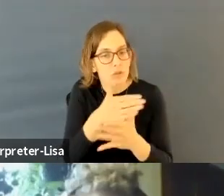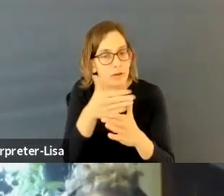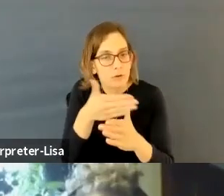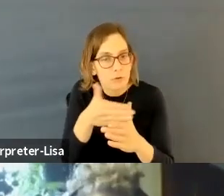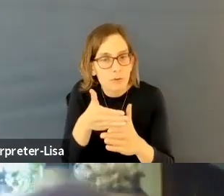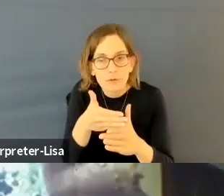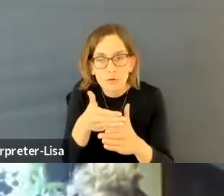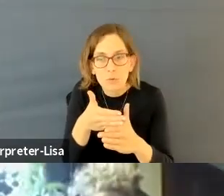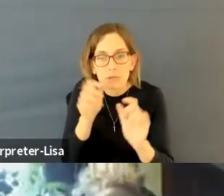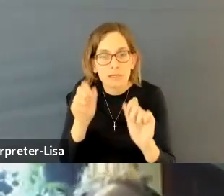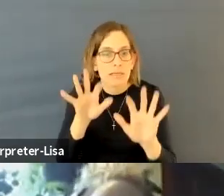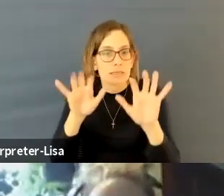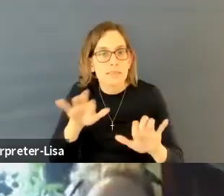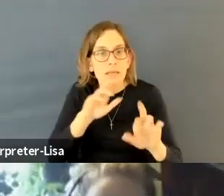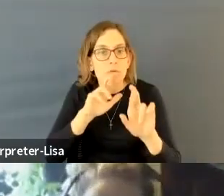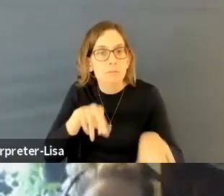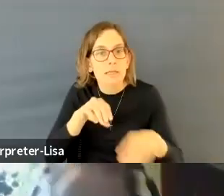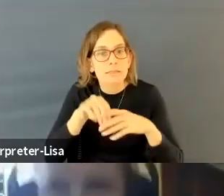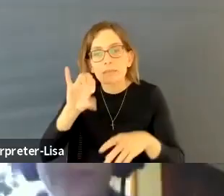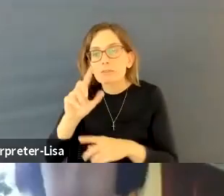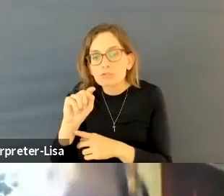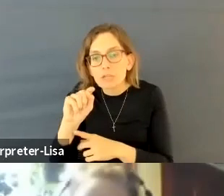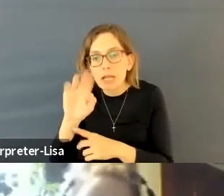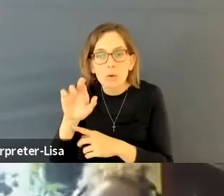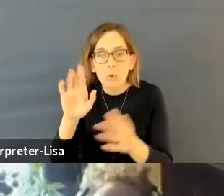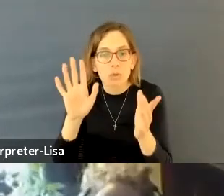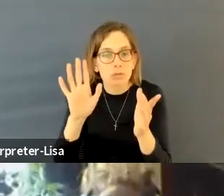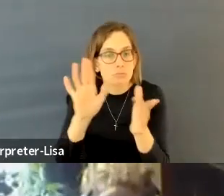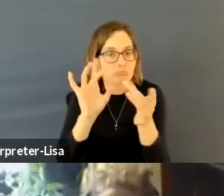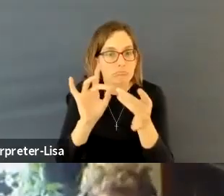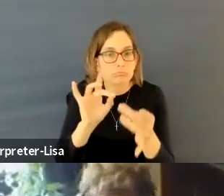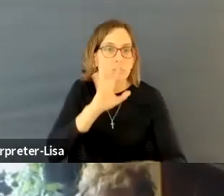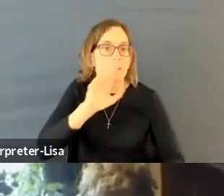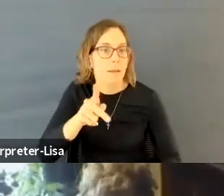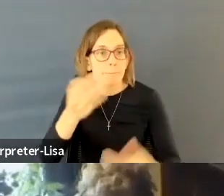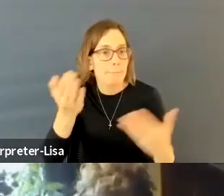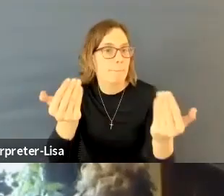You can put it in the chat or you can just call out.